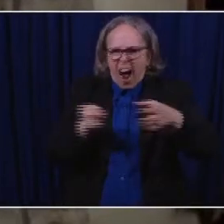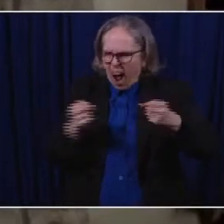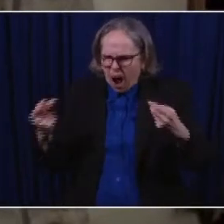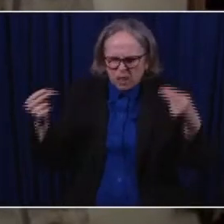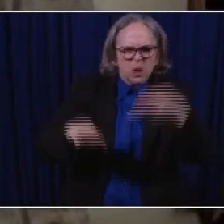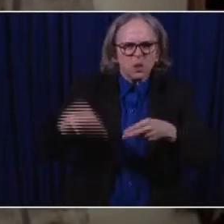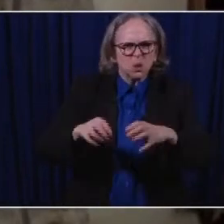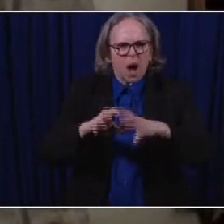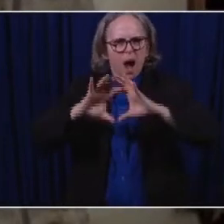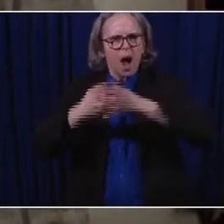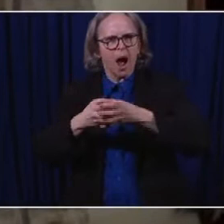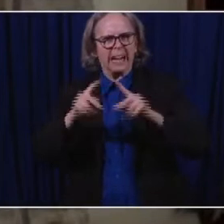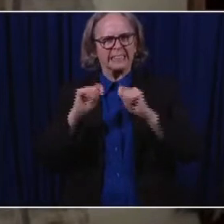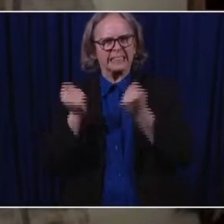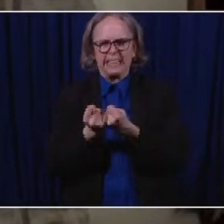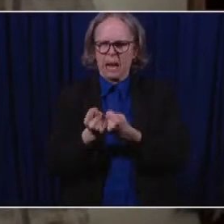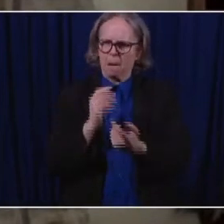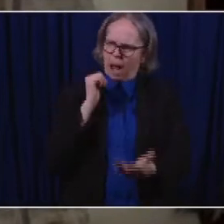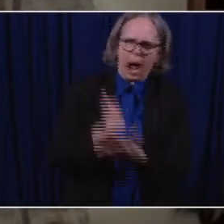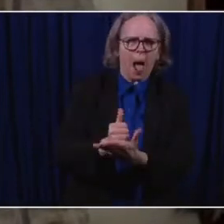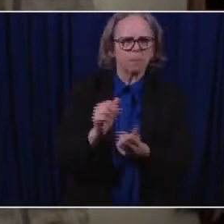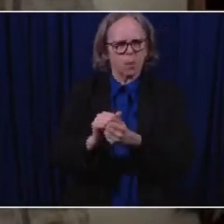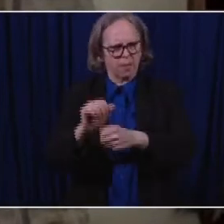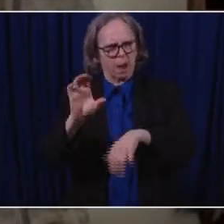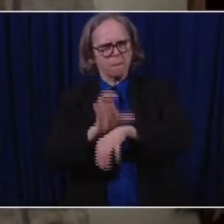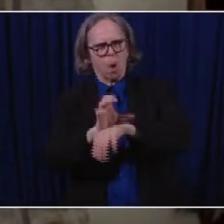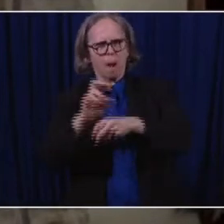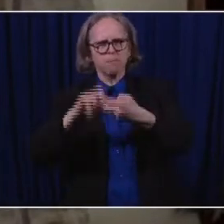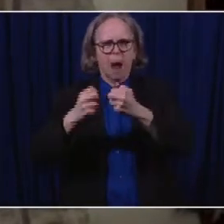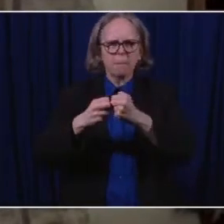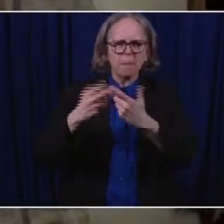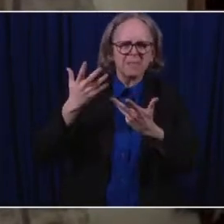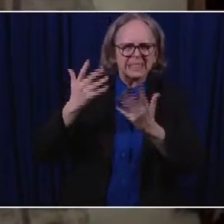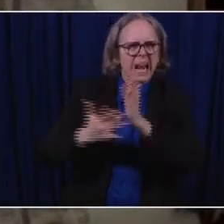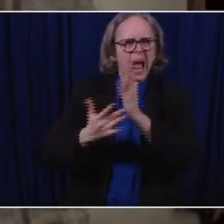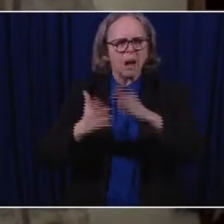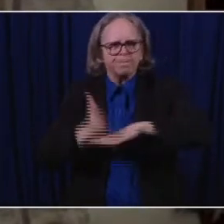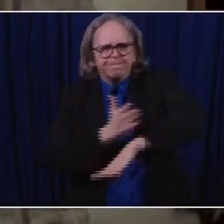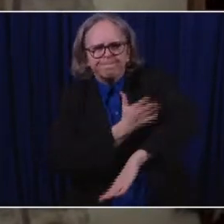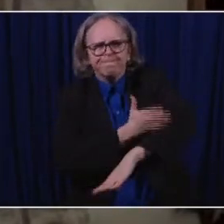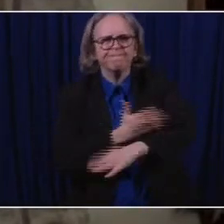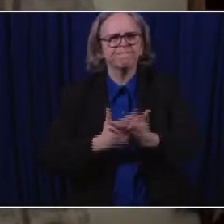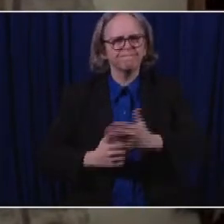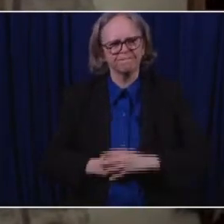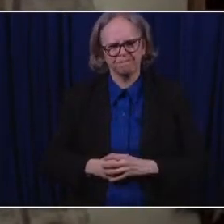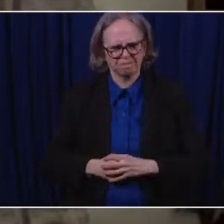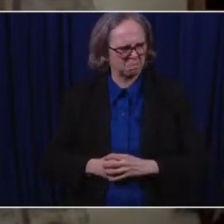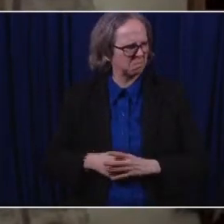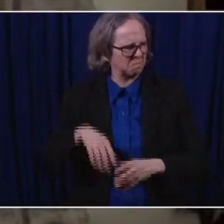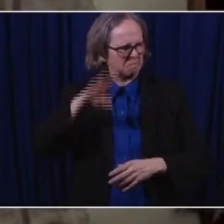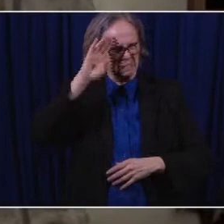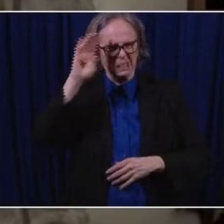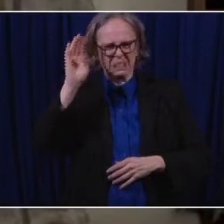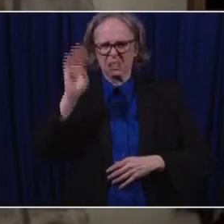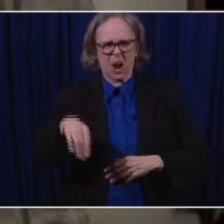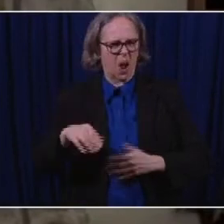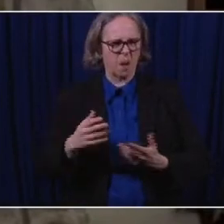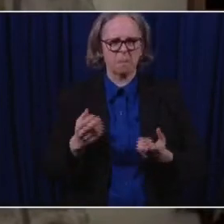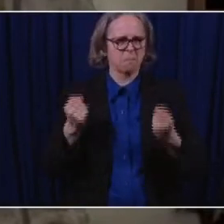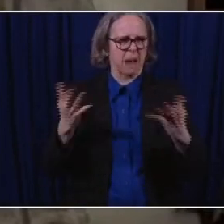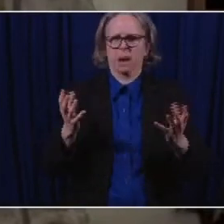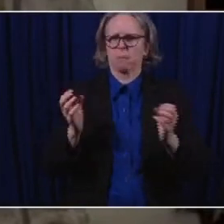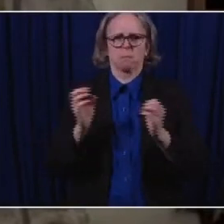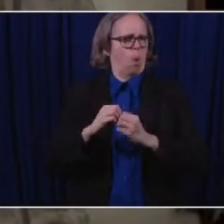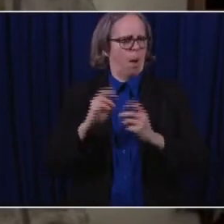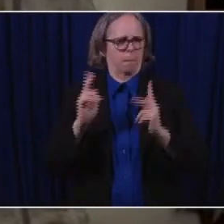private businesses first started looking at that, they thought, oh, we can loan you a few people and it'll work out. And I think the more they